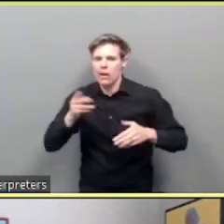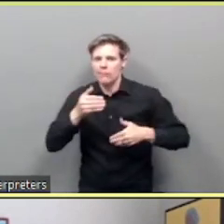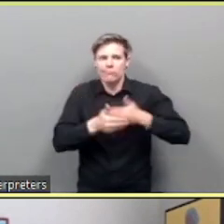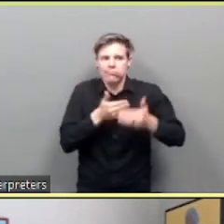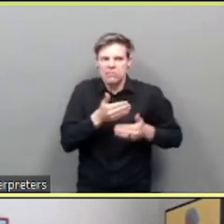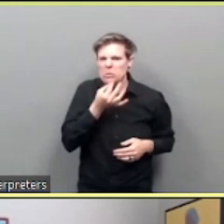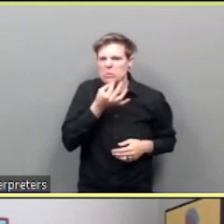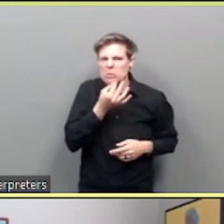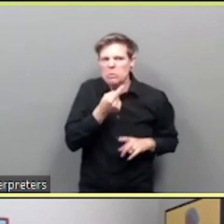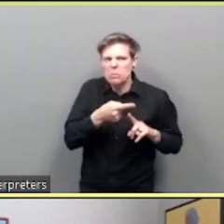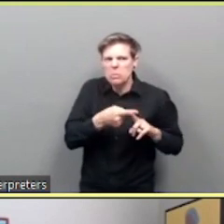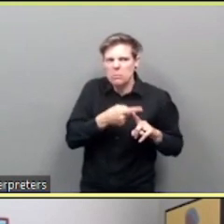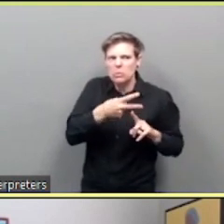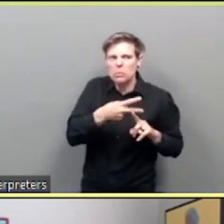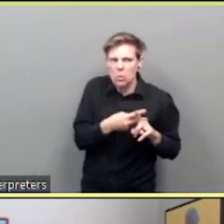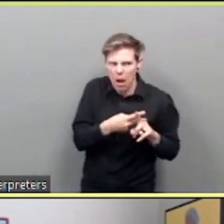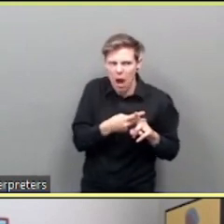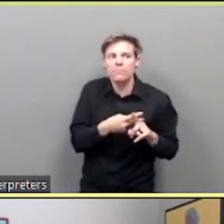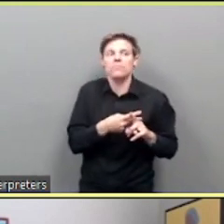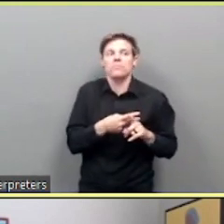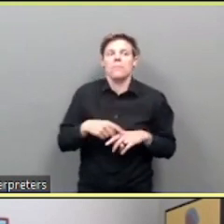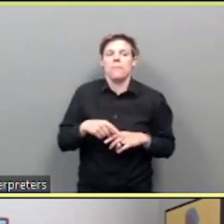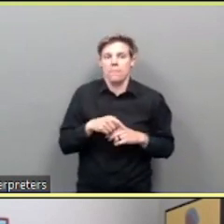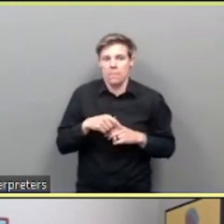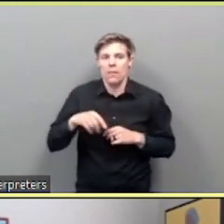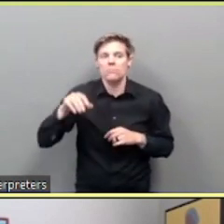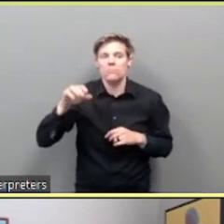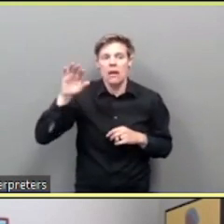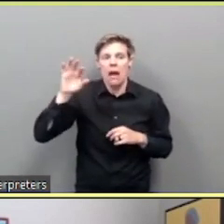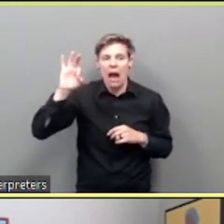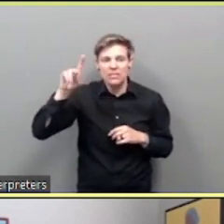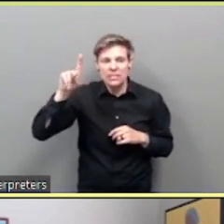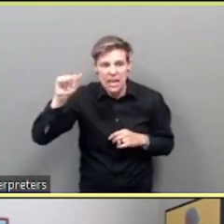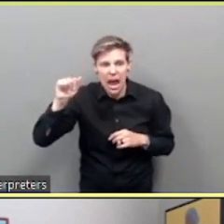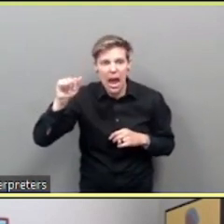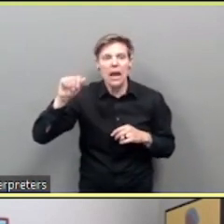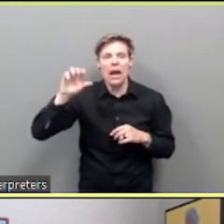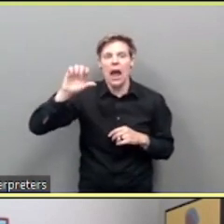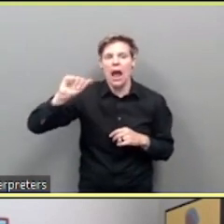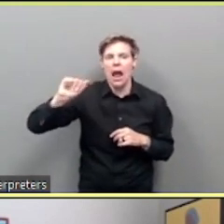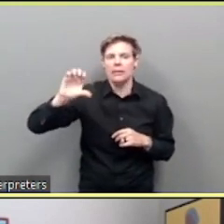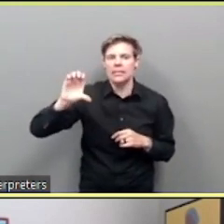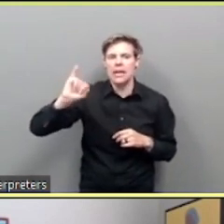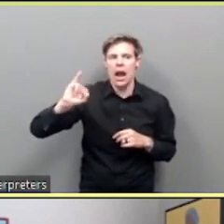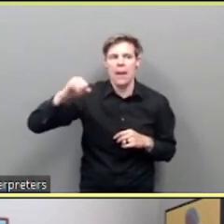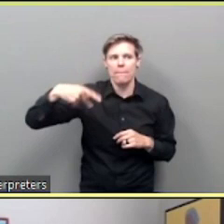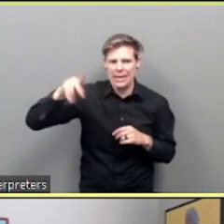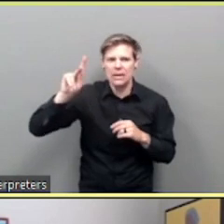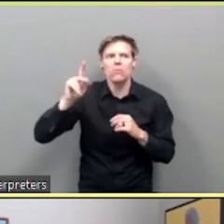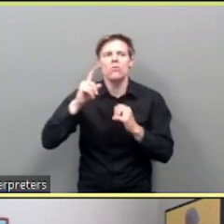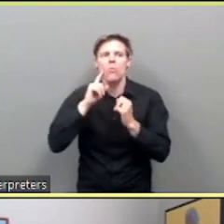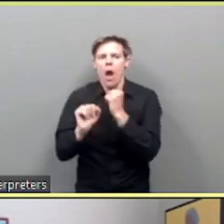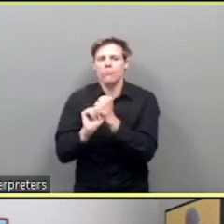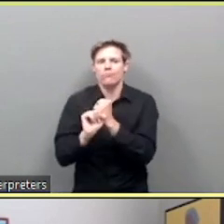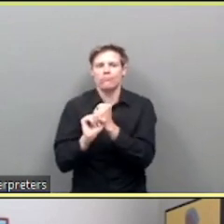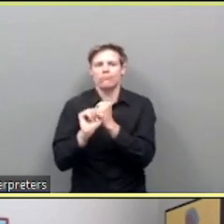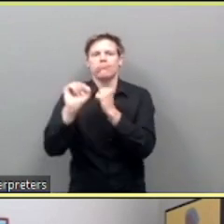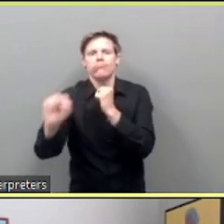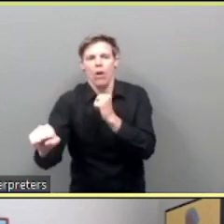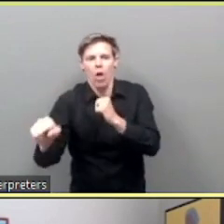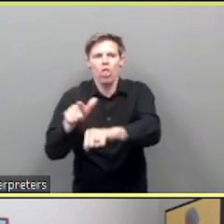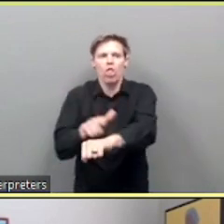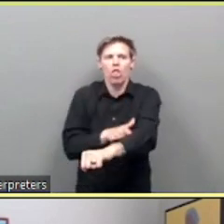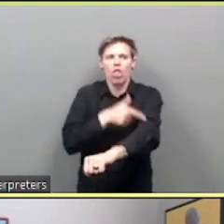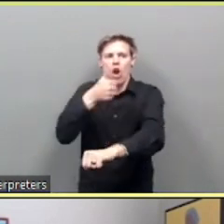FDA and the ACIP will review authorization for potential expansion of vaccine eligibility for